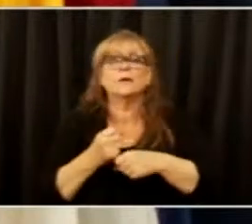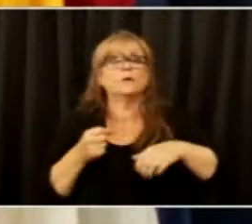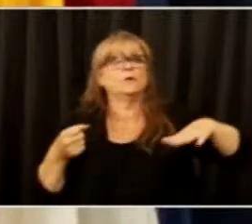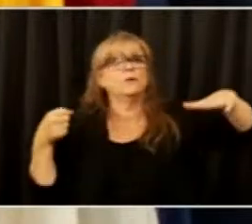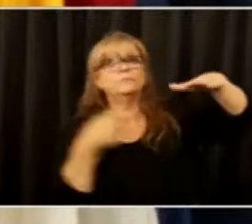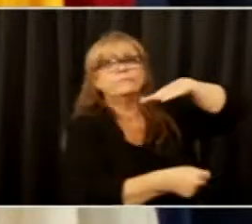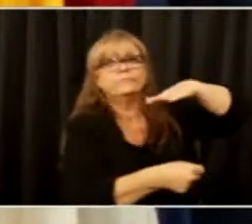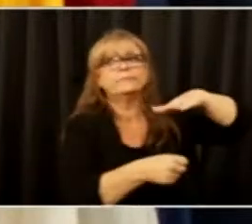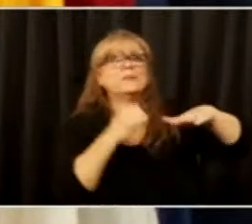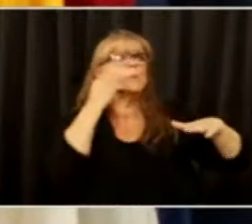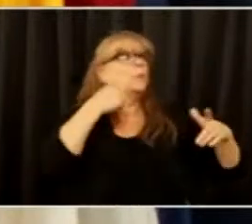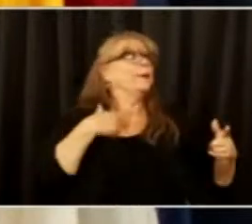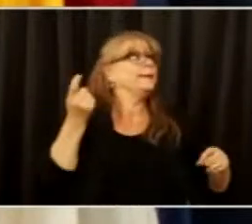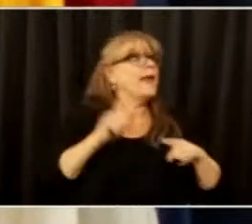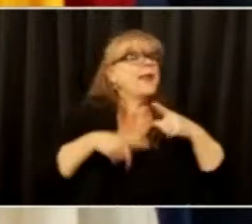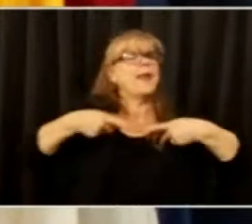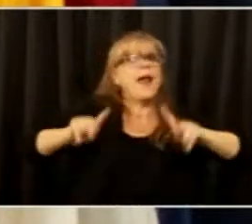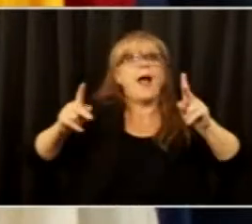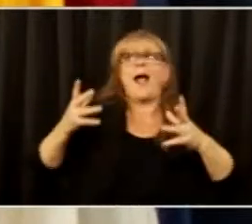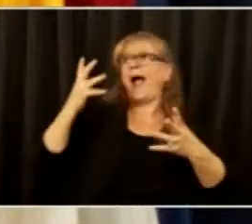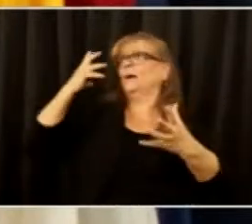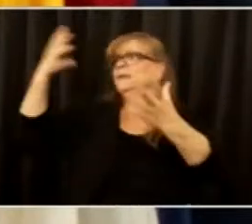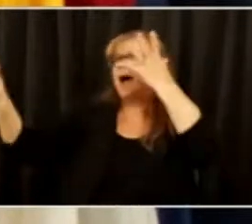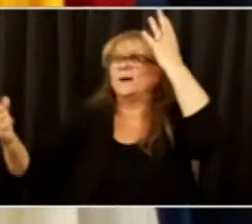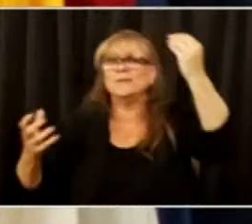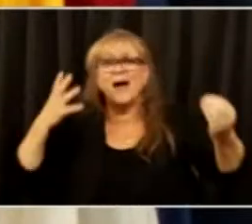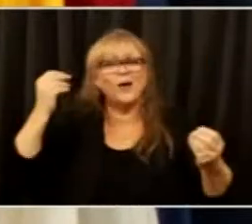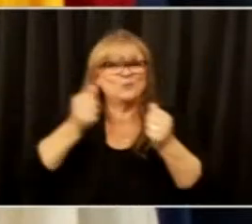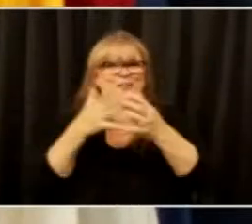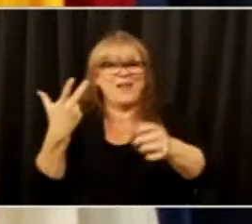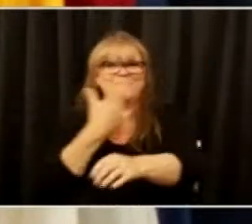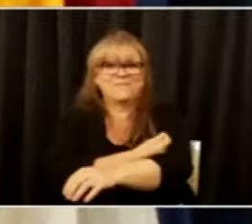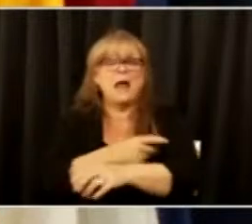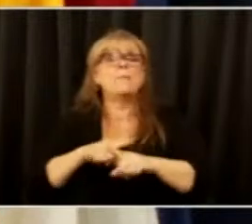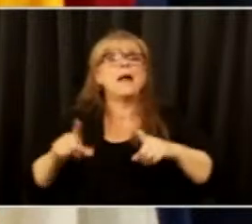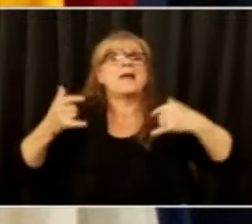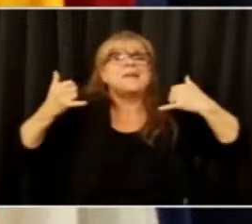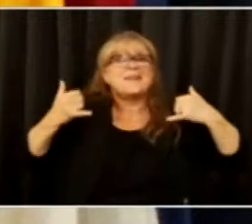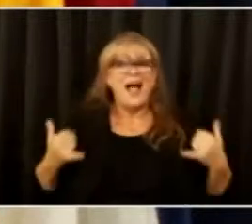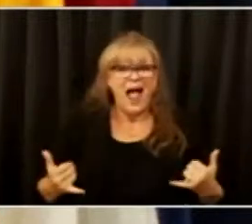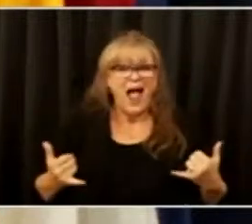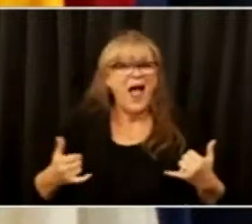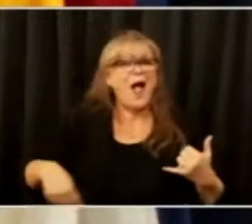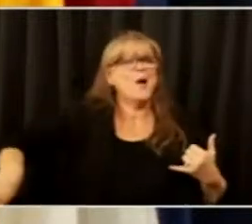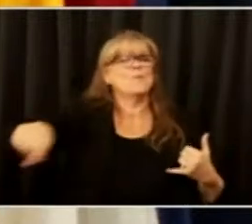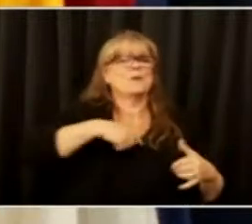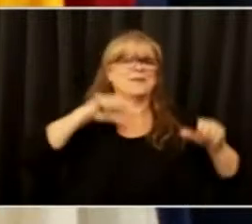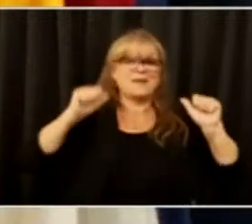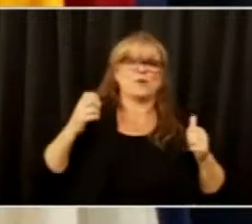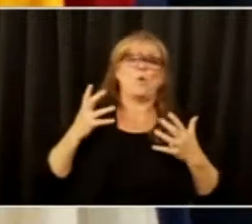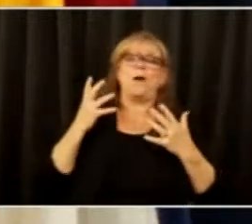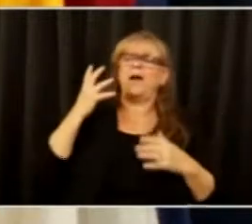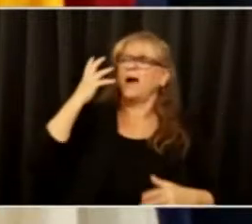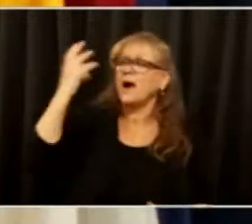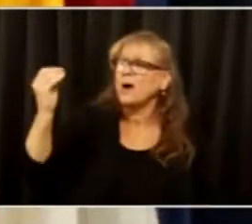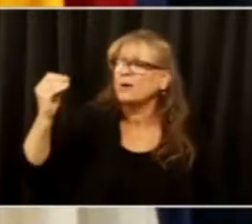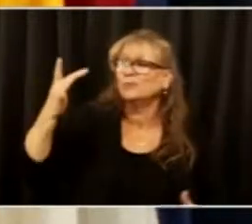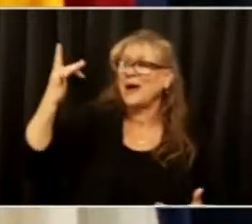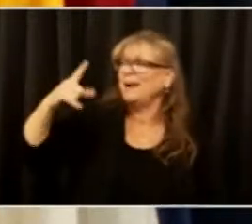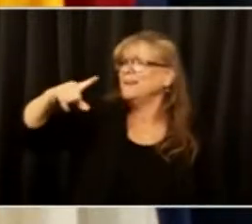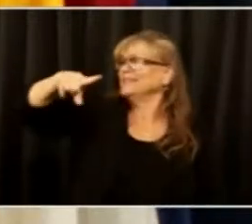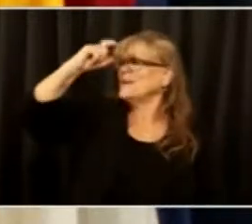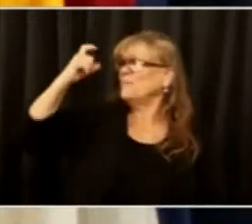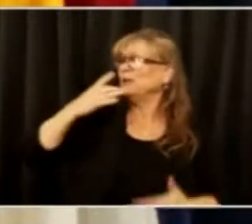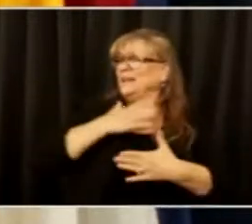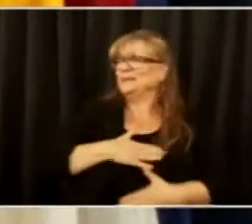feel more secure as we continue to go about our summers. And that's why today I want to talk to you about what we can do to